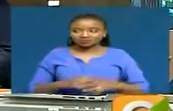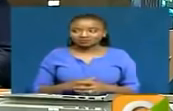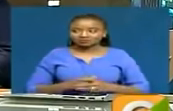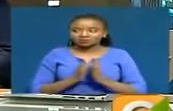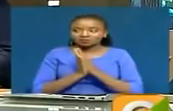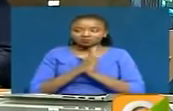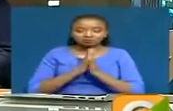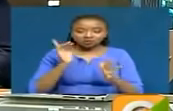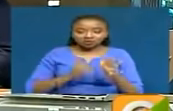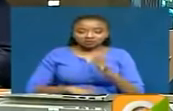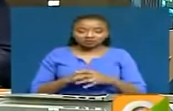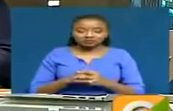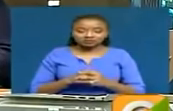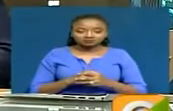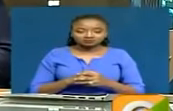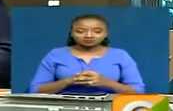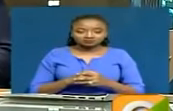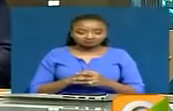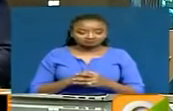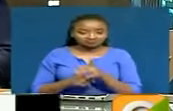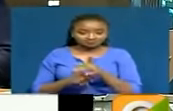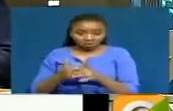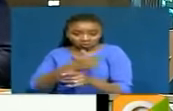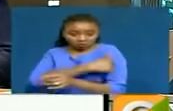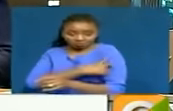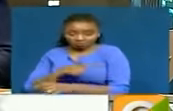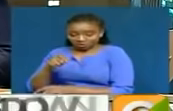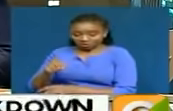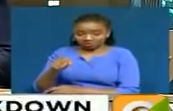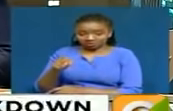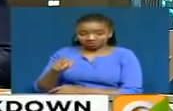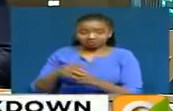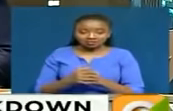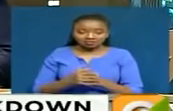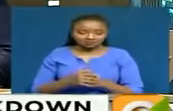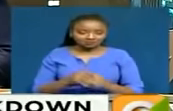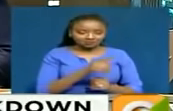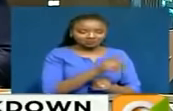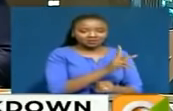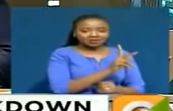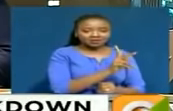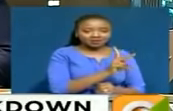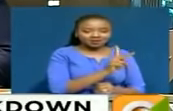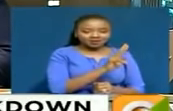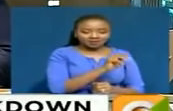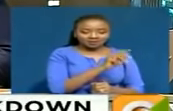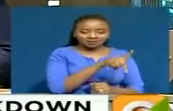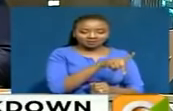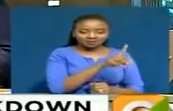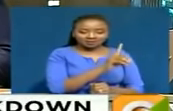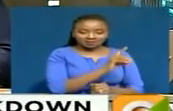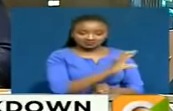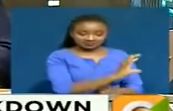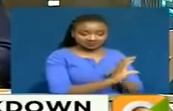We begin the bulletin with a crackdown on unauthorized vaccination centers. And tonight, the Kenya Medical Practitioners and Dentists Council, that's